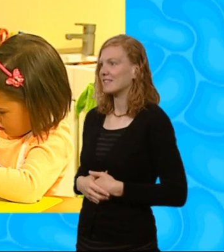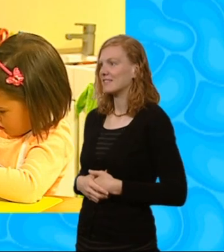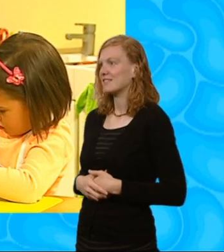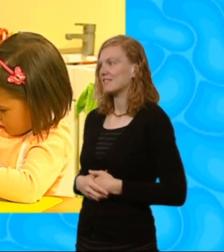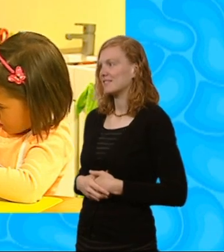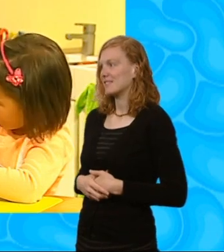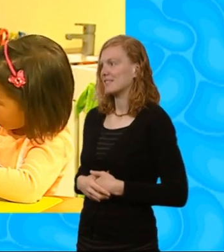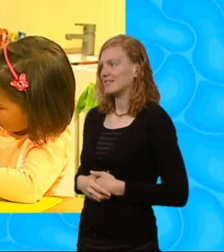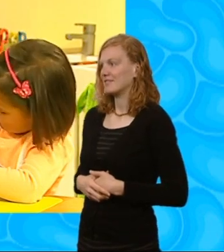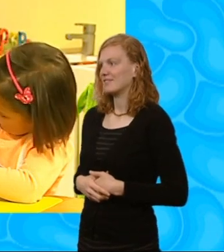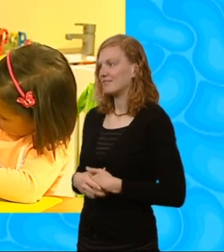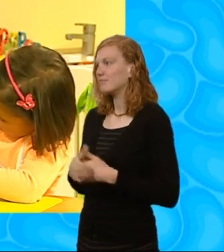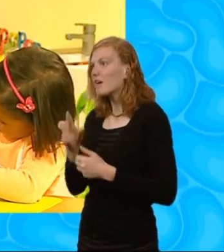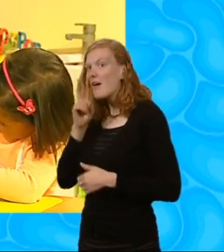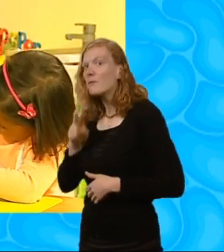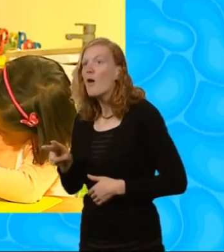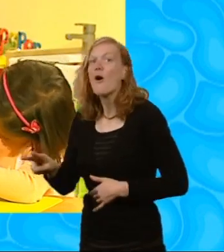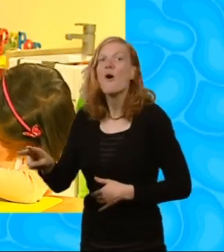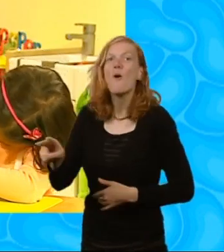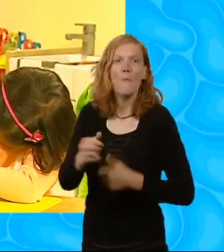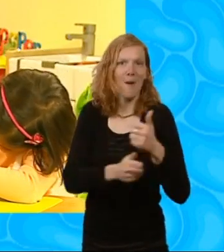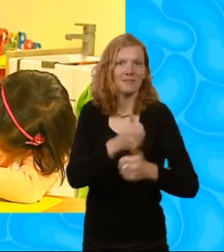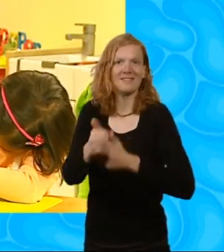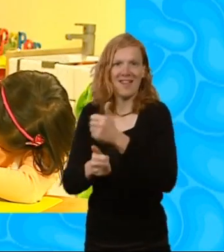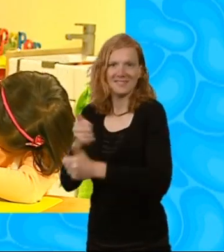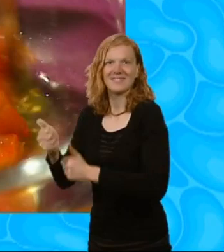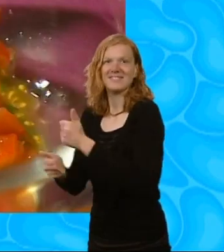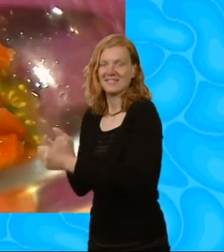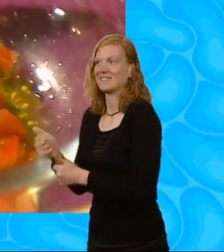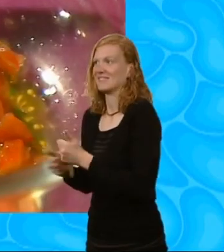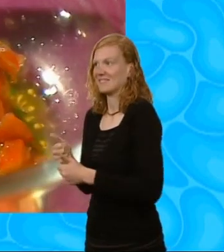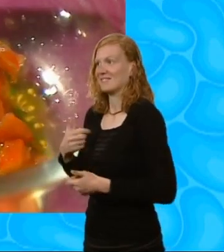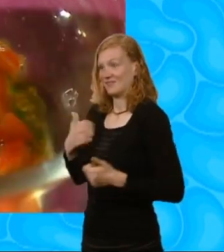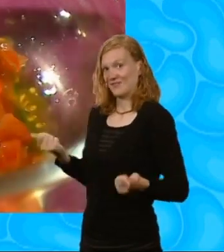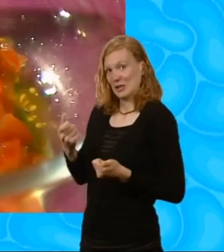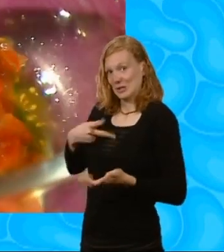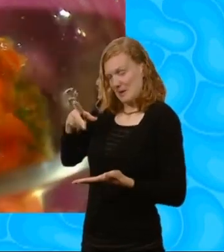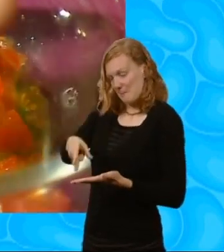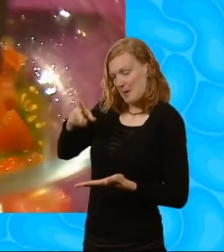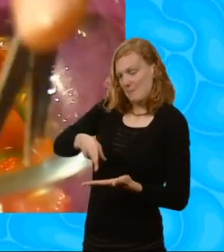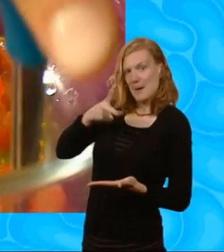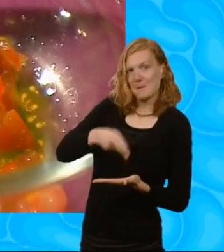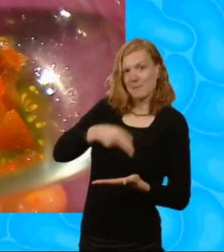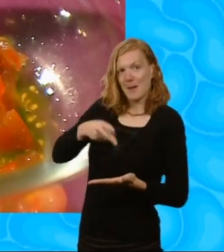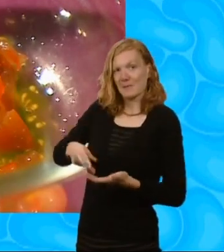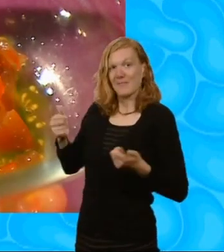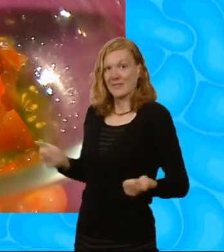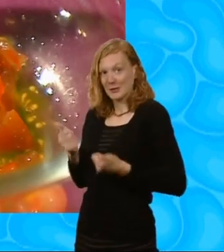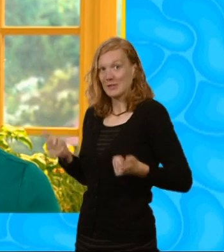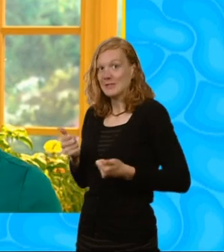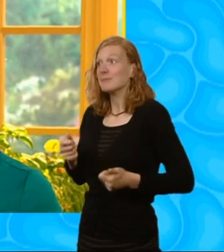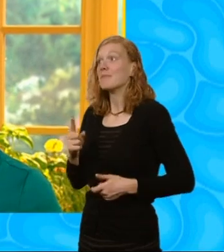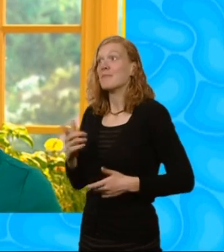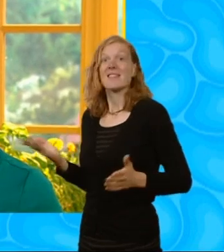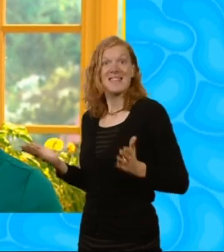Ellie, that's brilliant. Well done. That's fantastic. I've chopped mine into loads of pieces. And now we